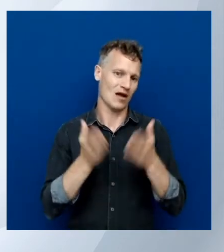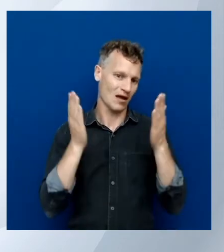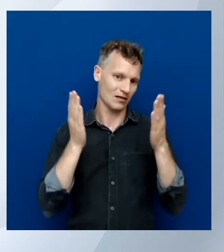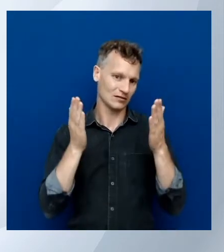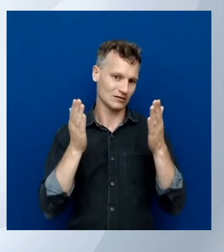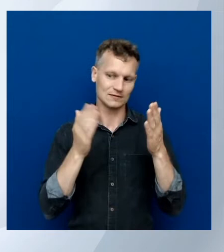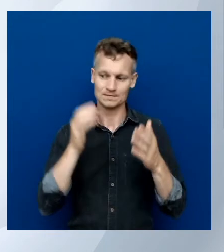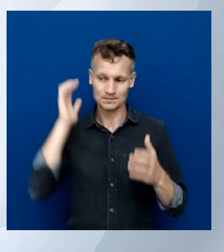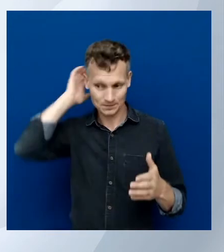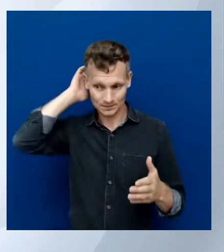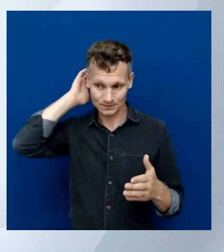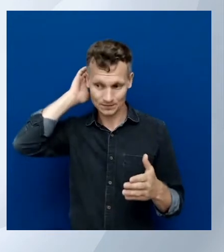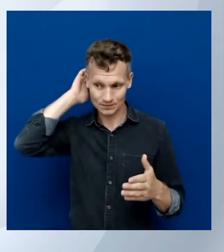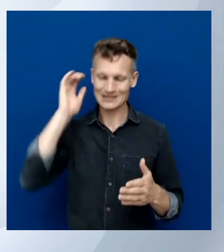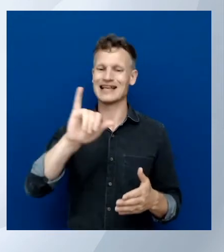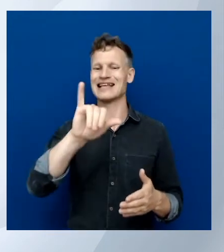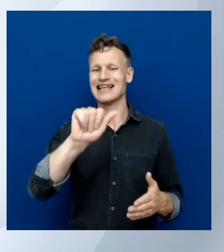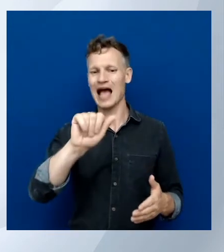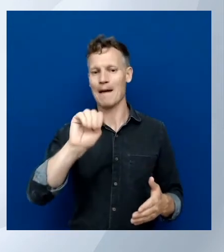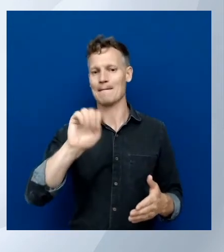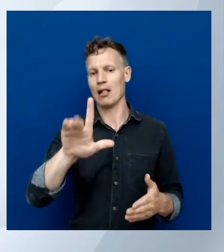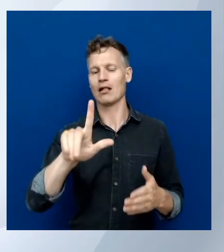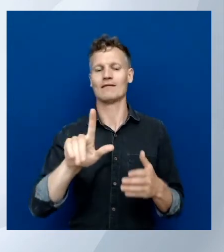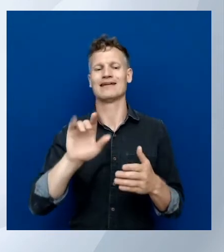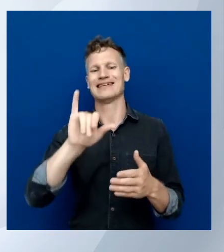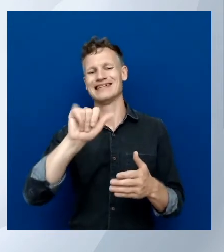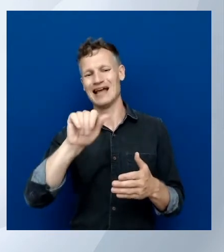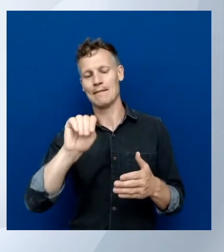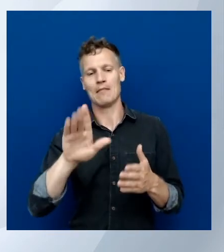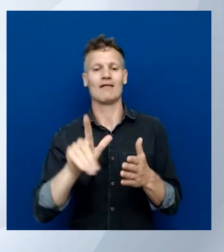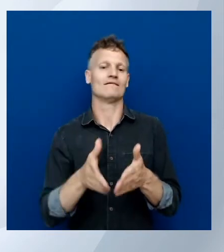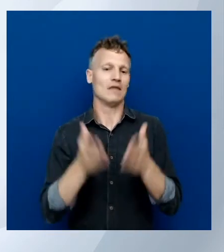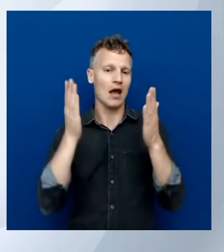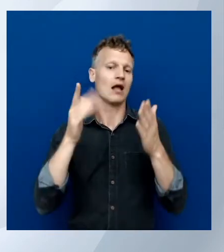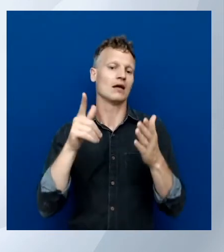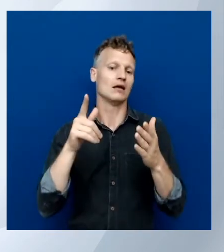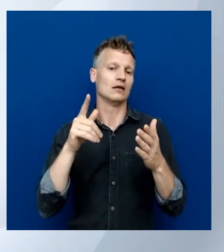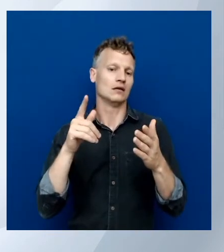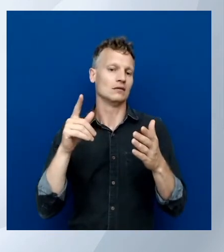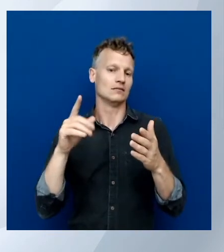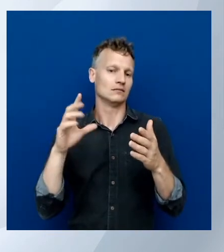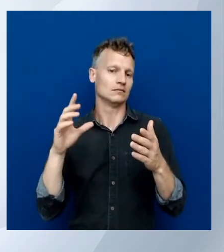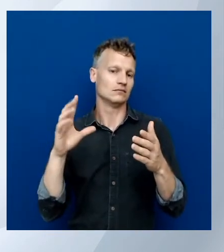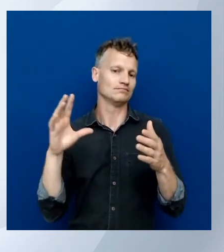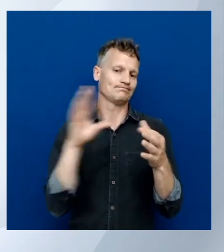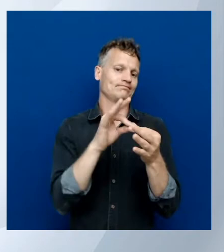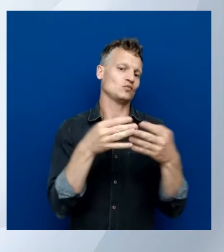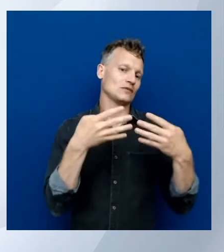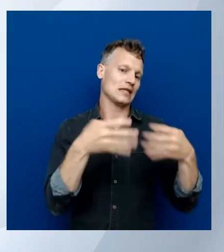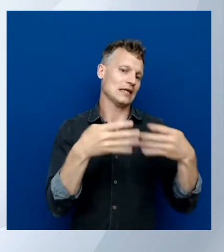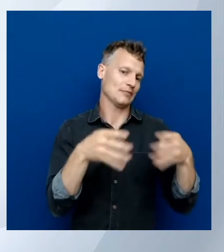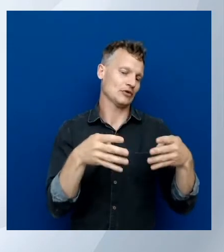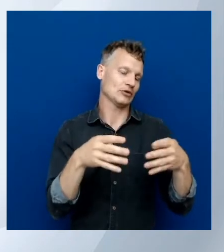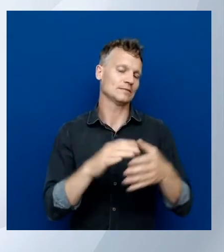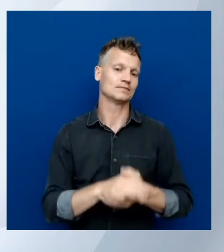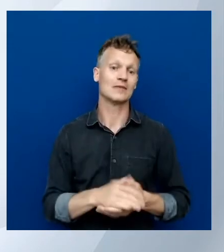Microsoft work for your own. But for now, we're gonna assign this.